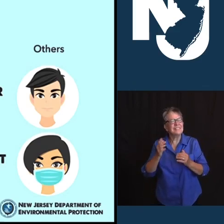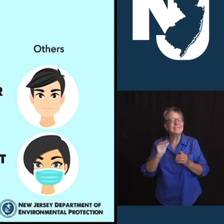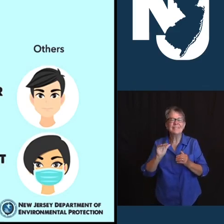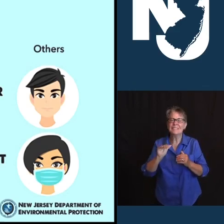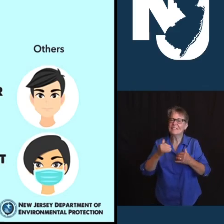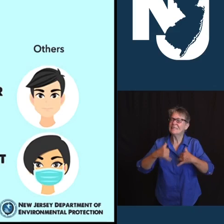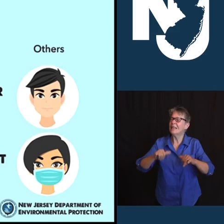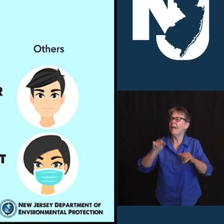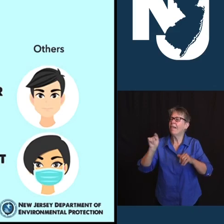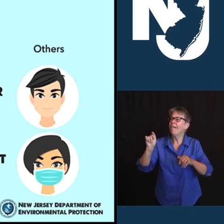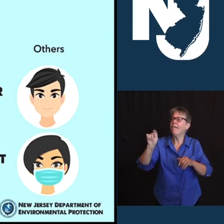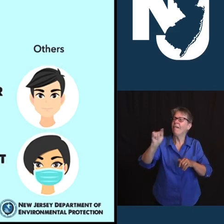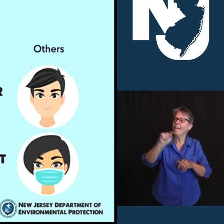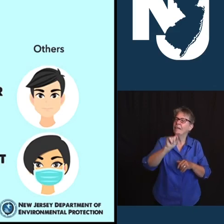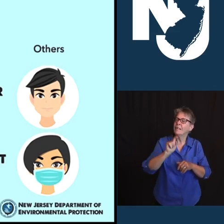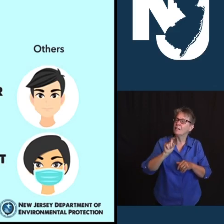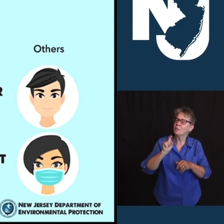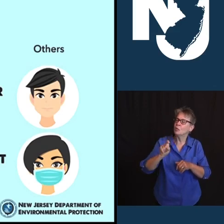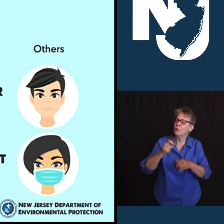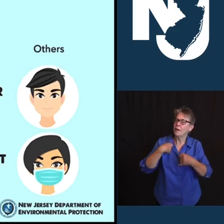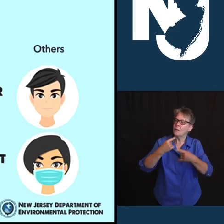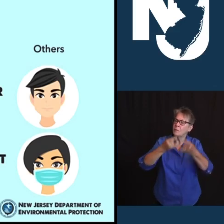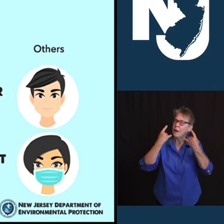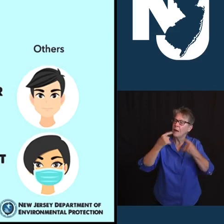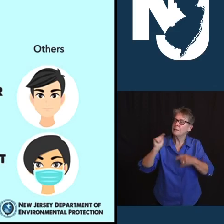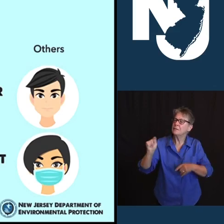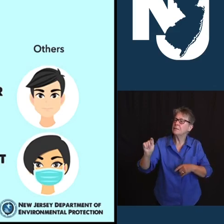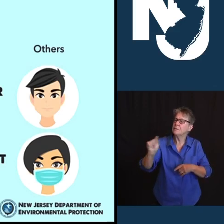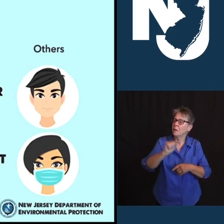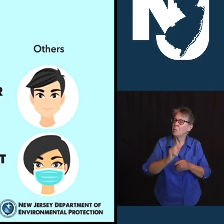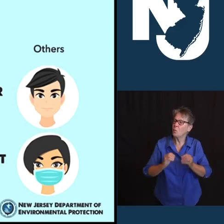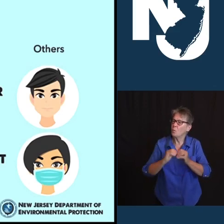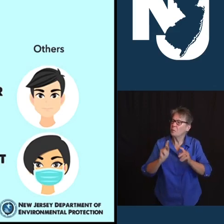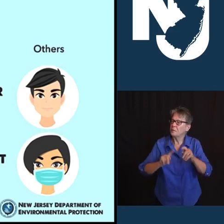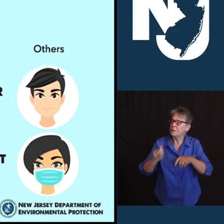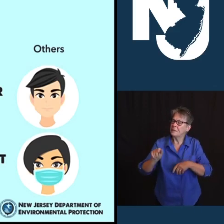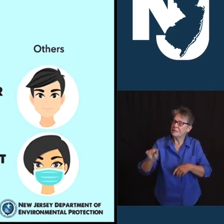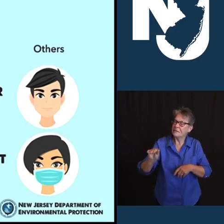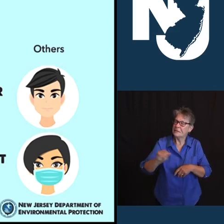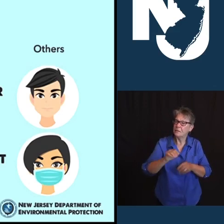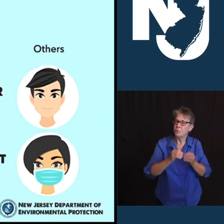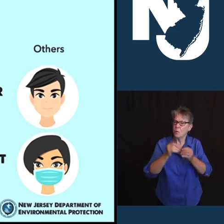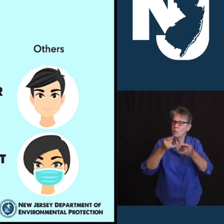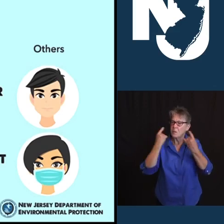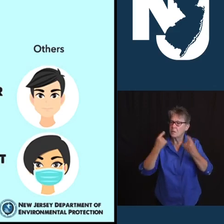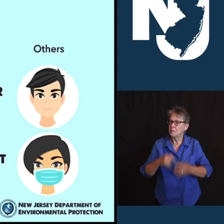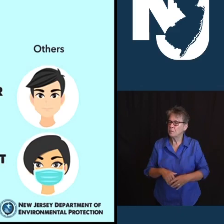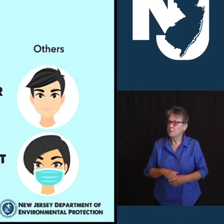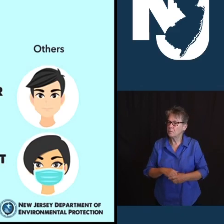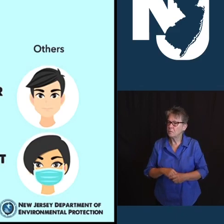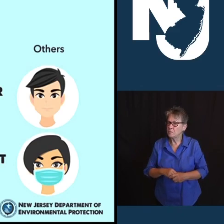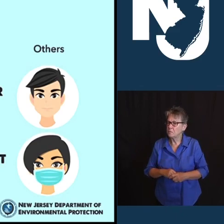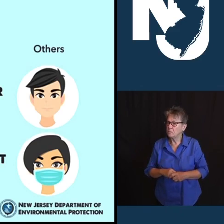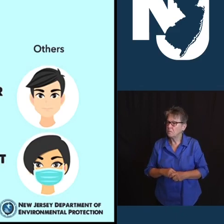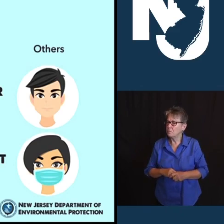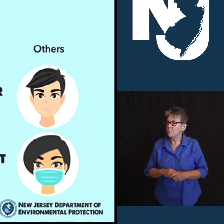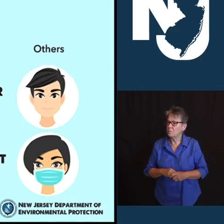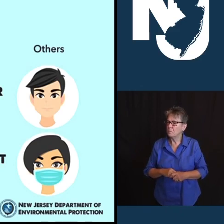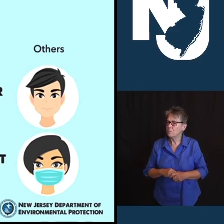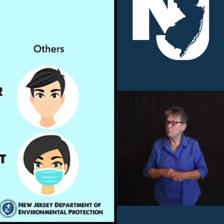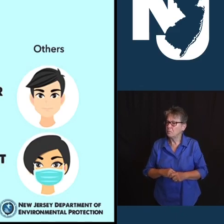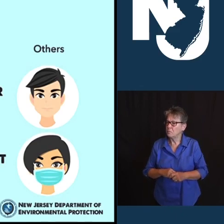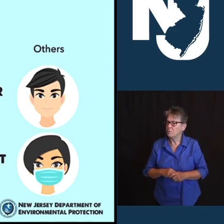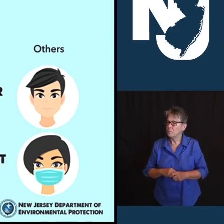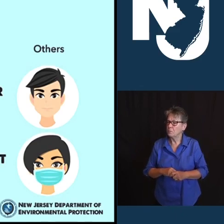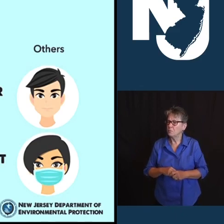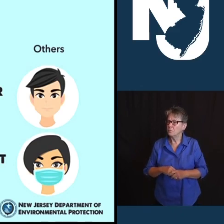months to flatten, then lower the curve of new cases. We've done a tremendous job of preventing what we fear would be an overloading of our entire